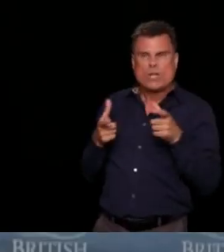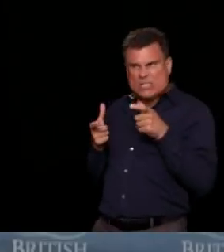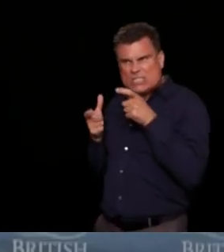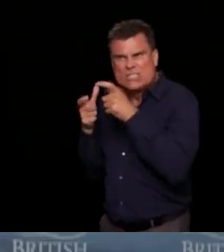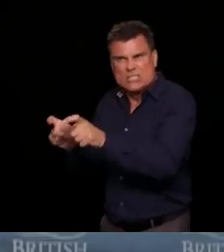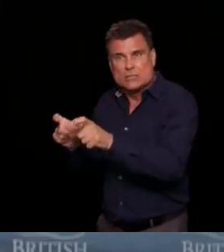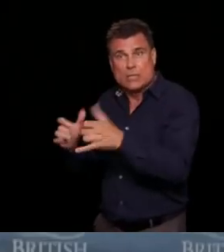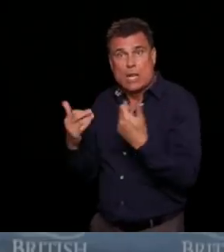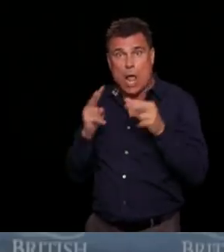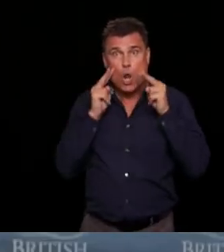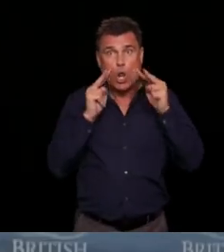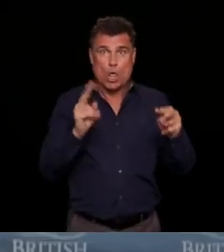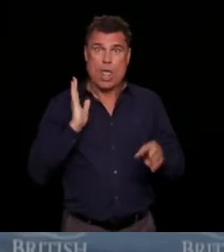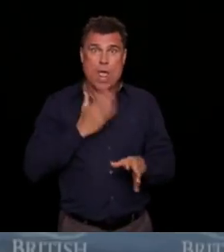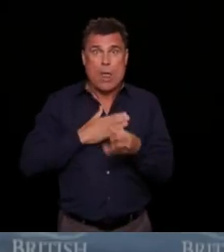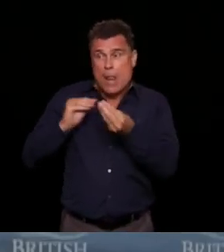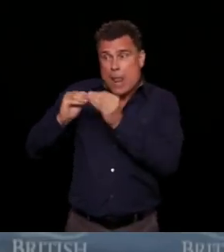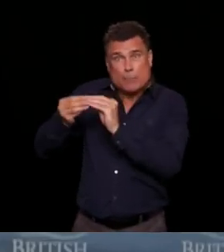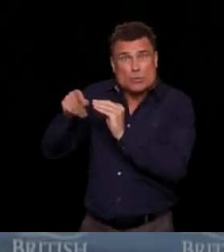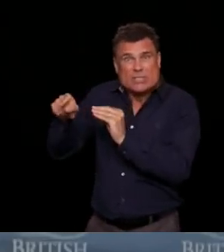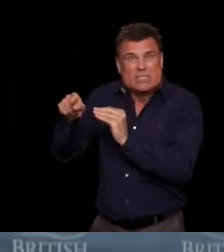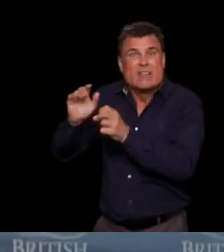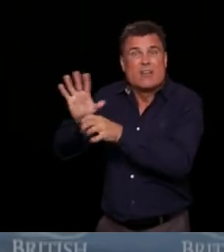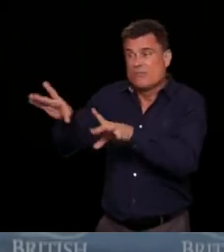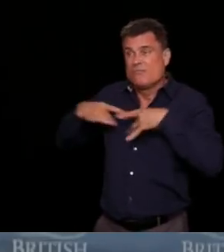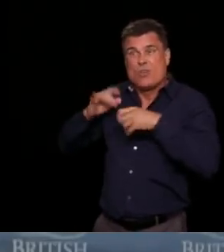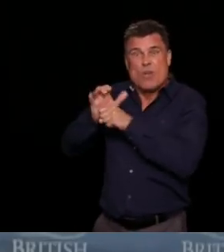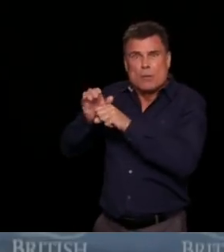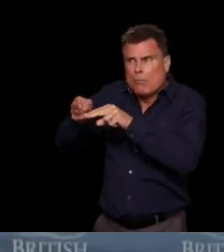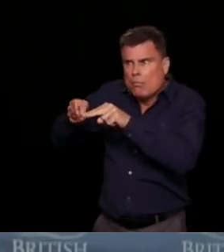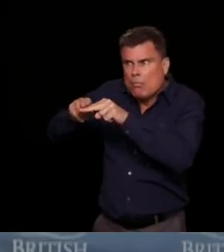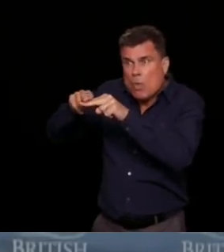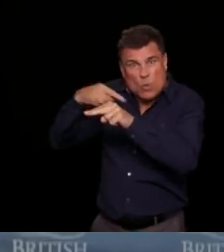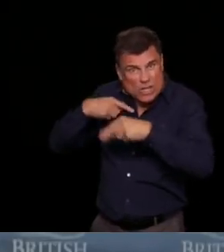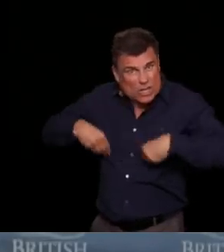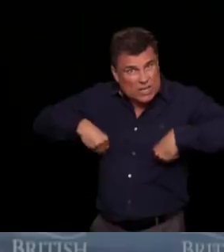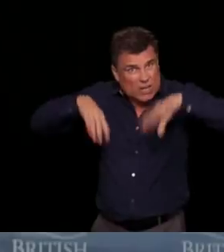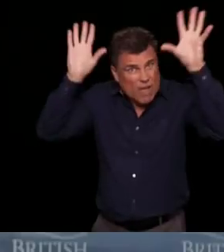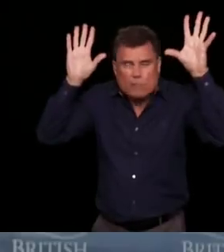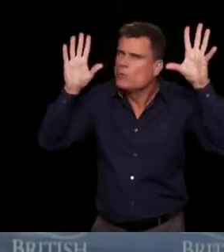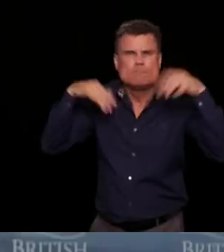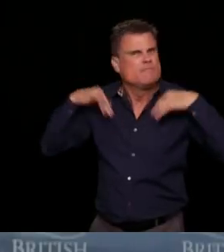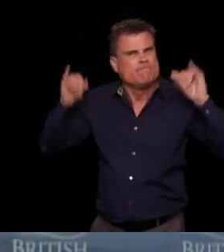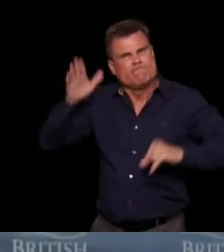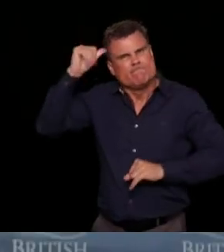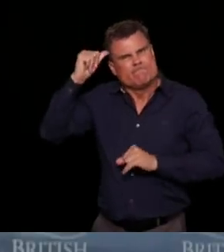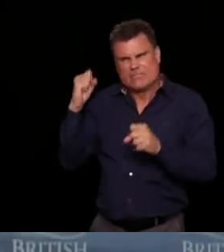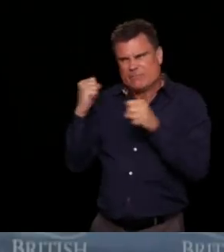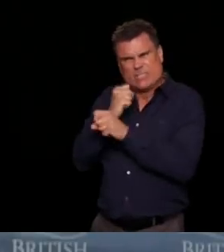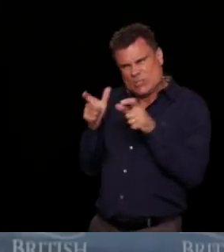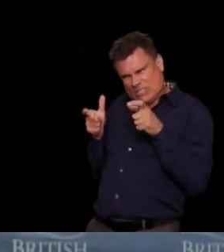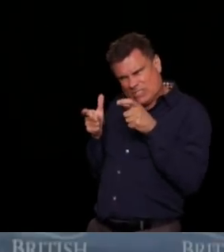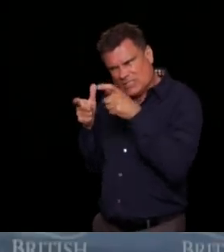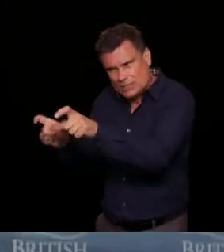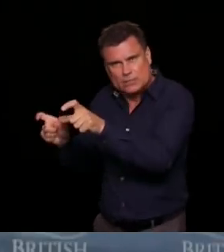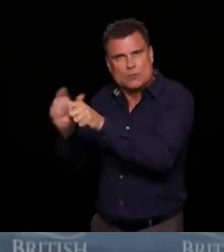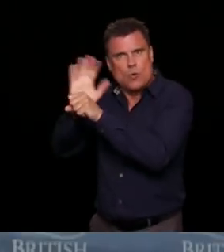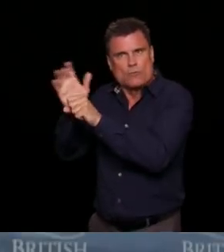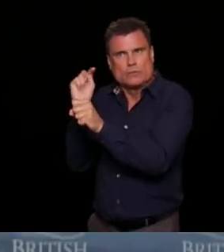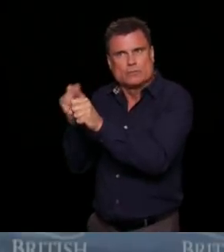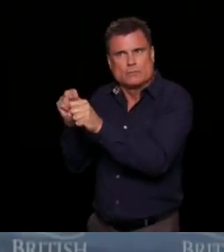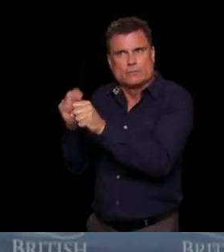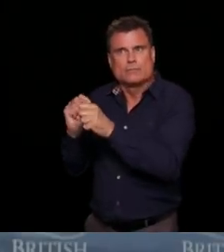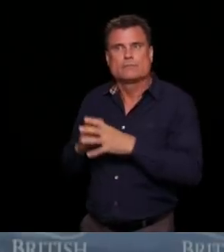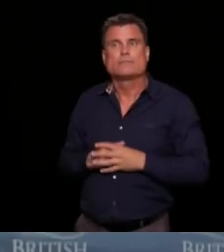do we still fight? And I think we do. On Wednesday, we announced that as on August 25th, the